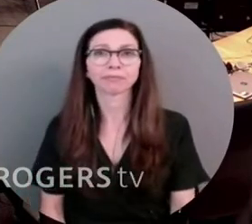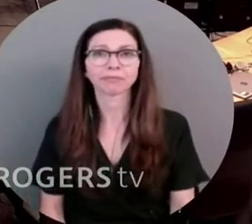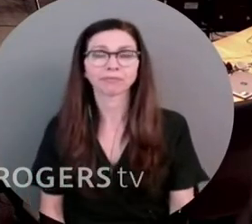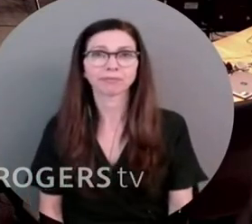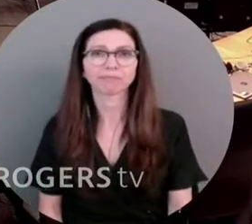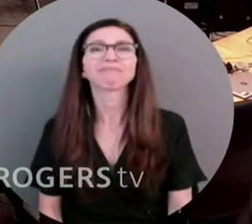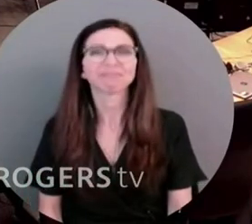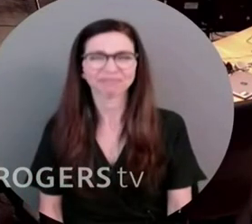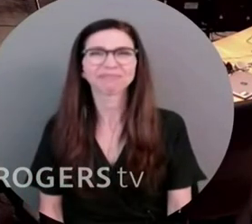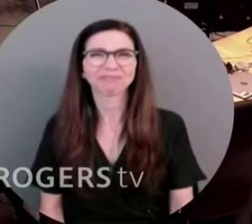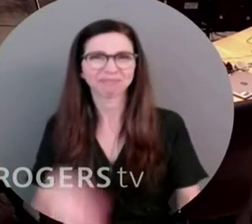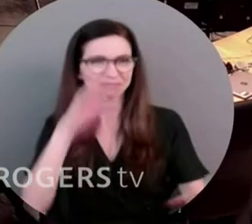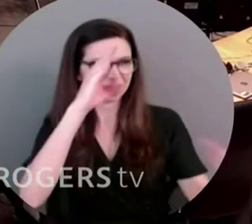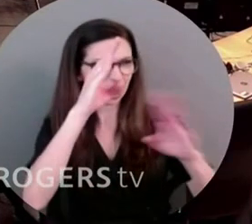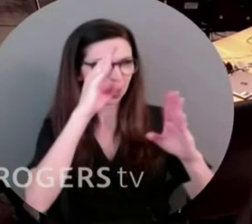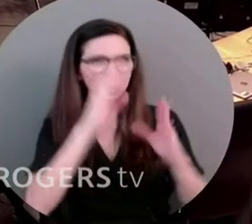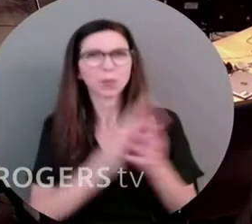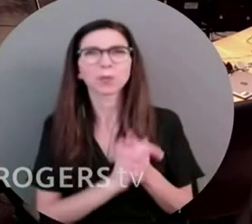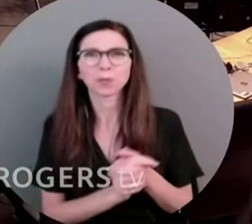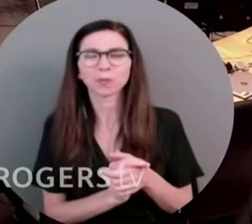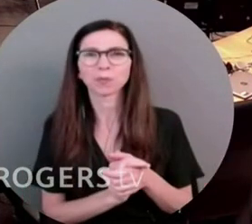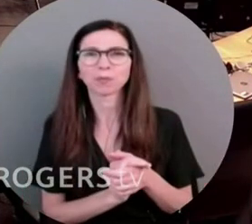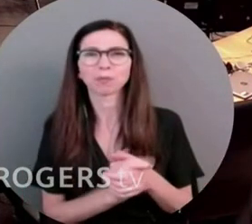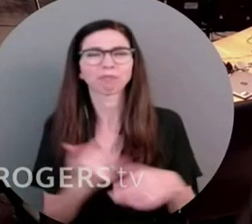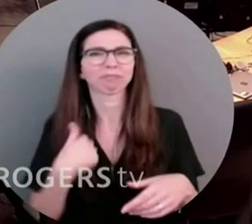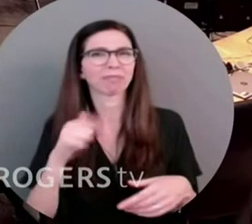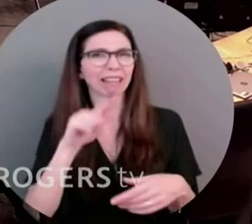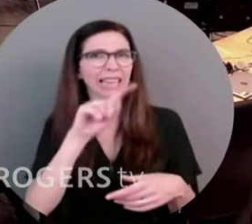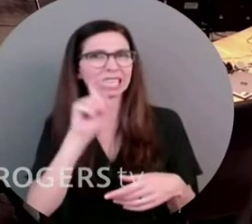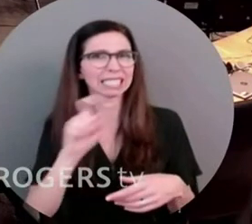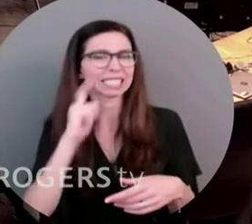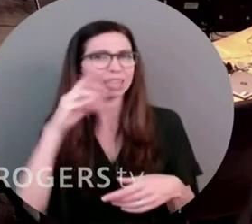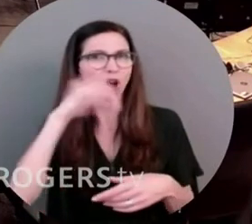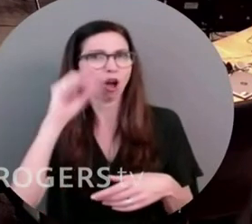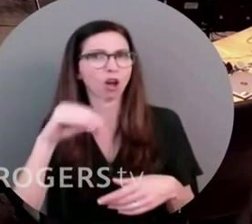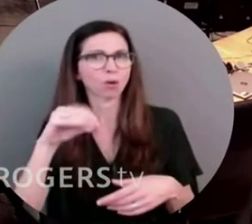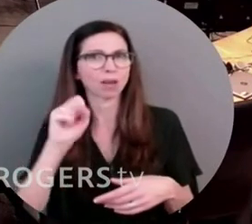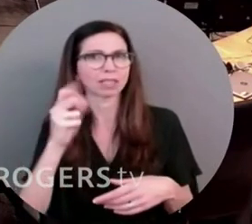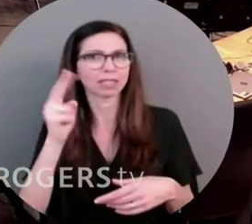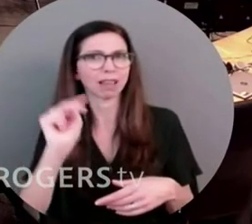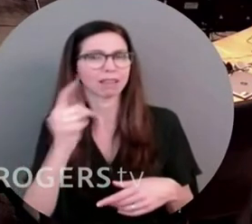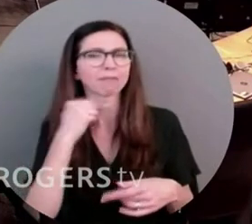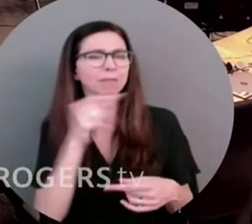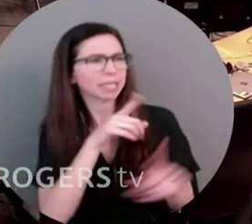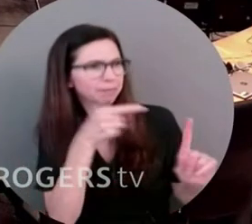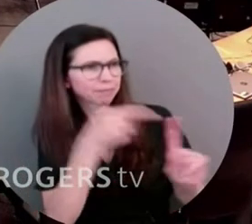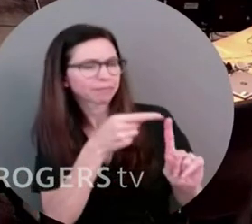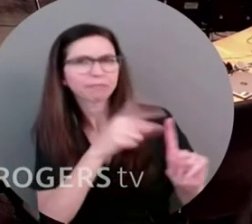Hi, I think it's Liz Payne at the Ottawa Sun. It's a question for Dr. Etches.